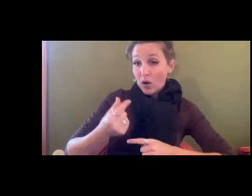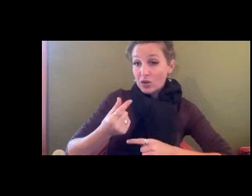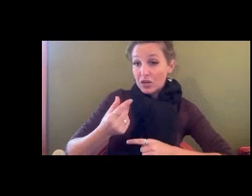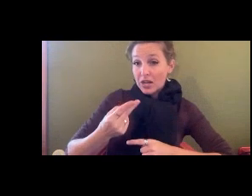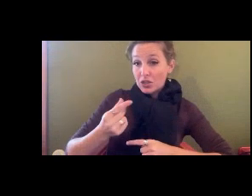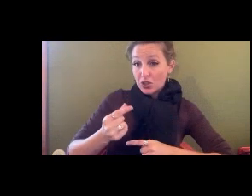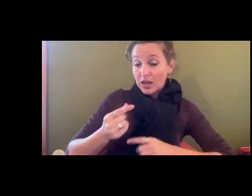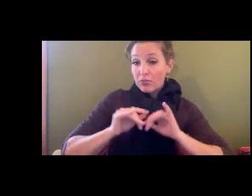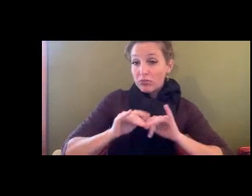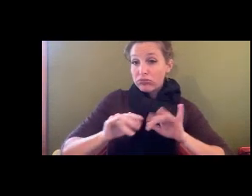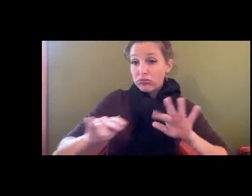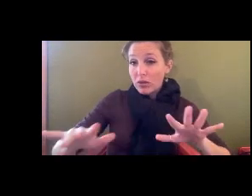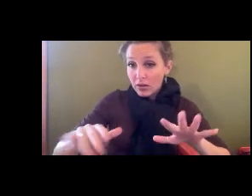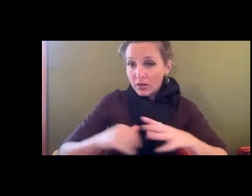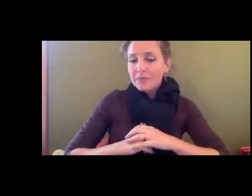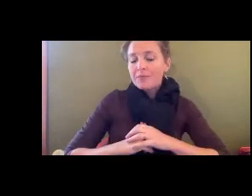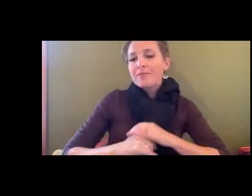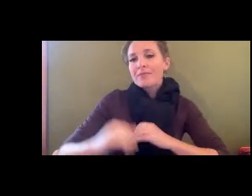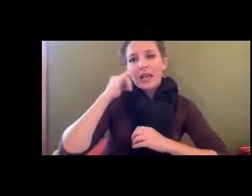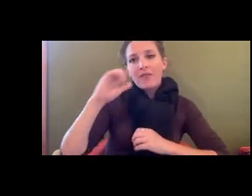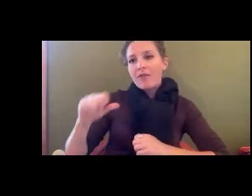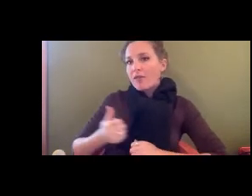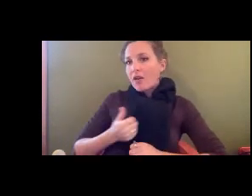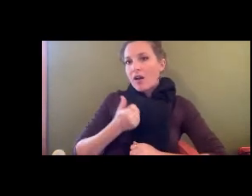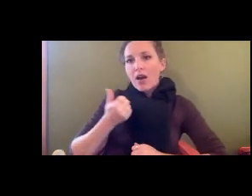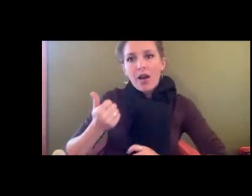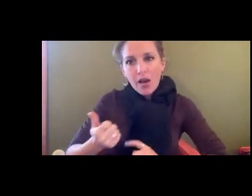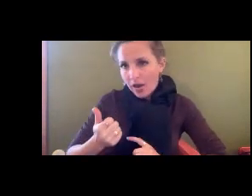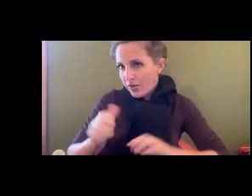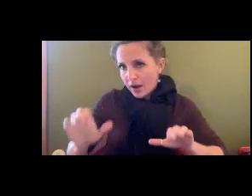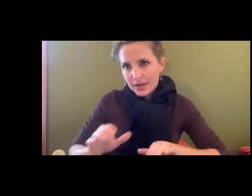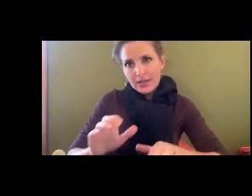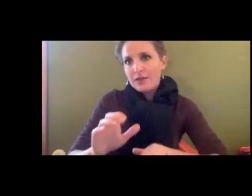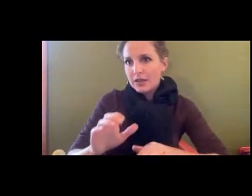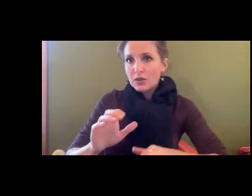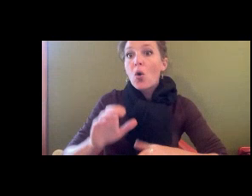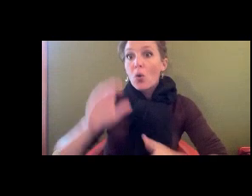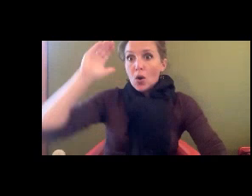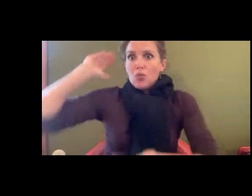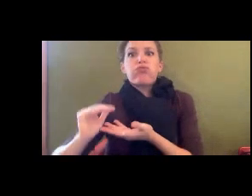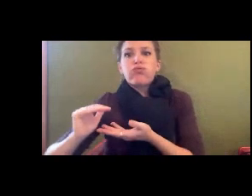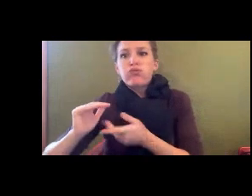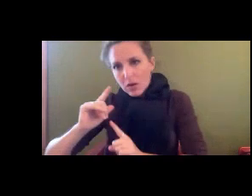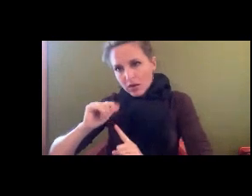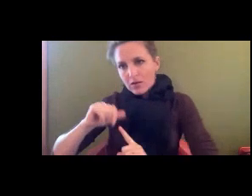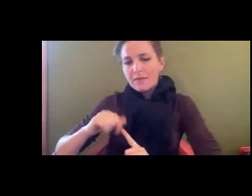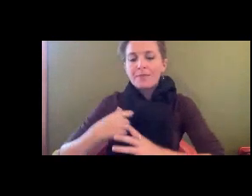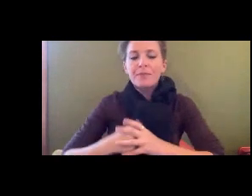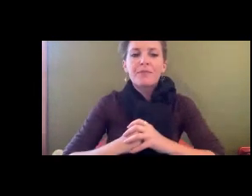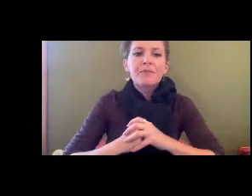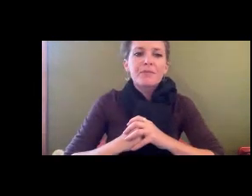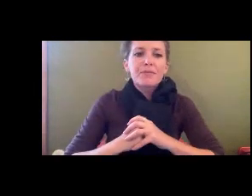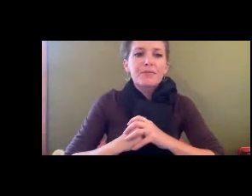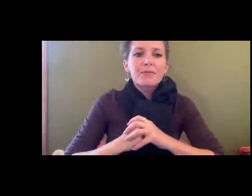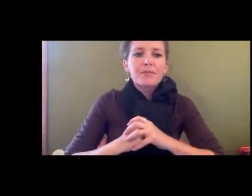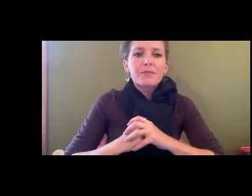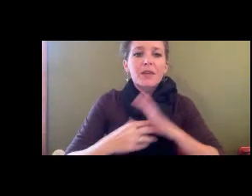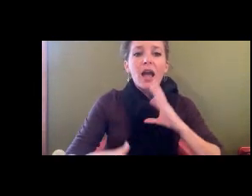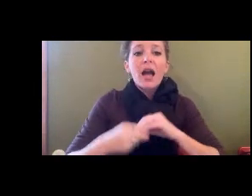resources activities were dramatically curtailed. So in addition to the